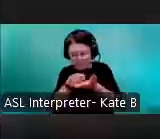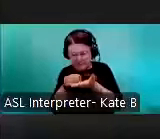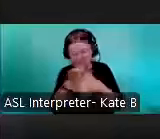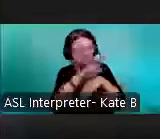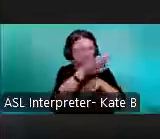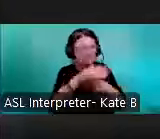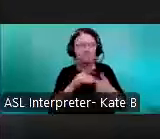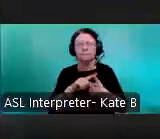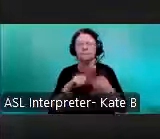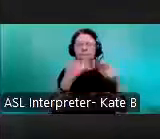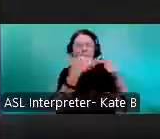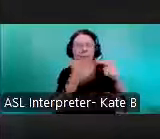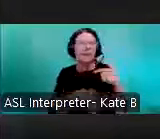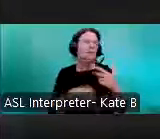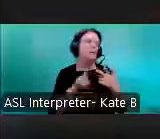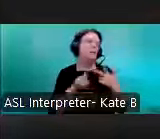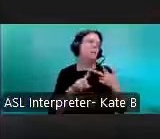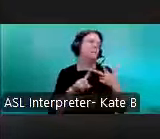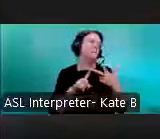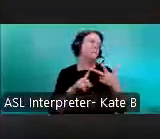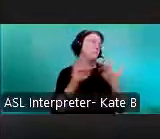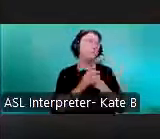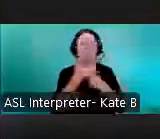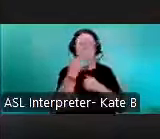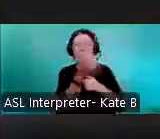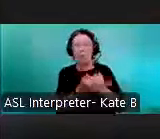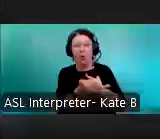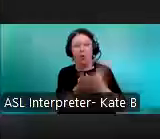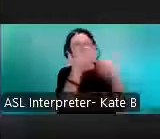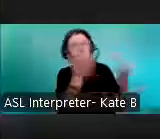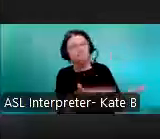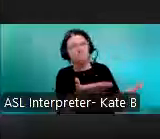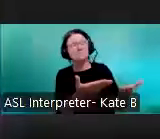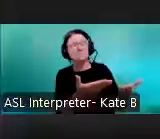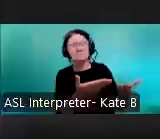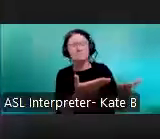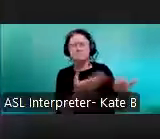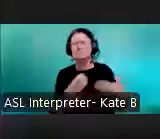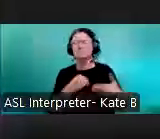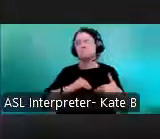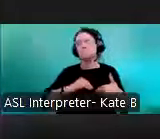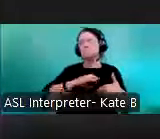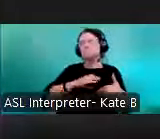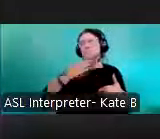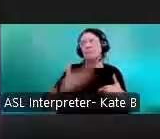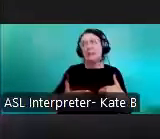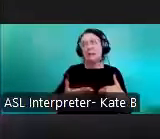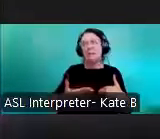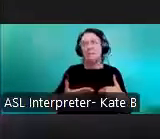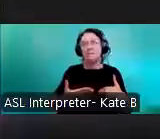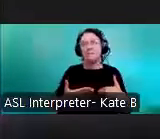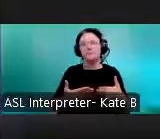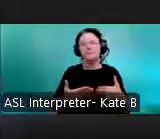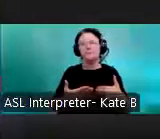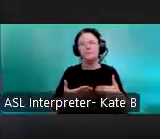you card, an email, even a phone call to say thank you can be helpful. And especially